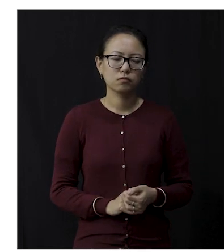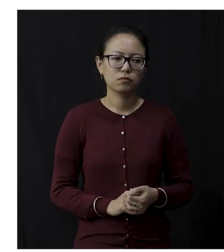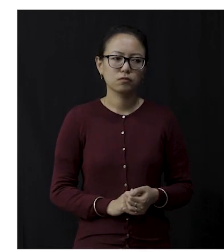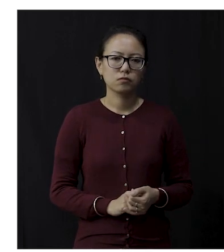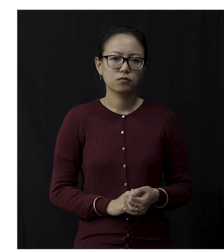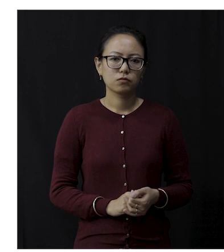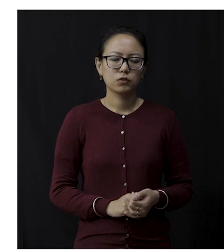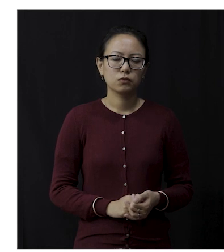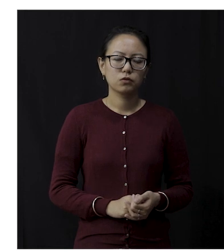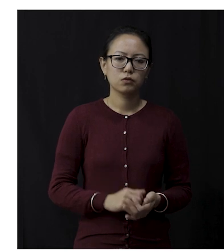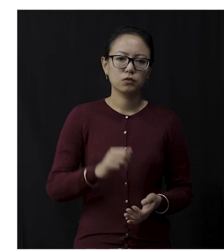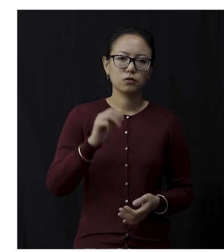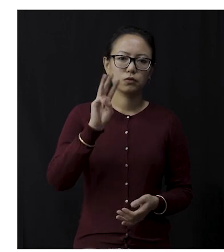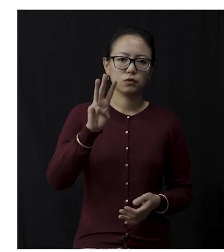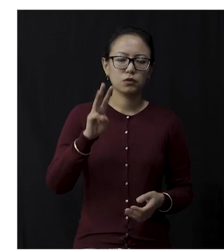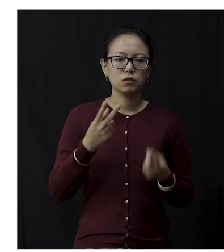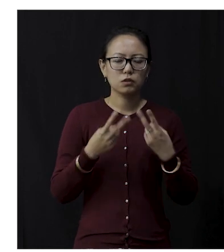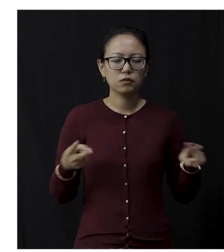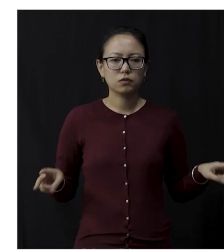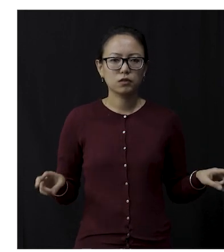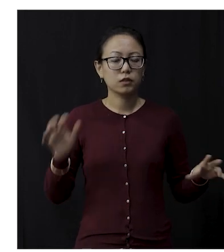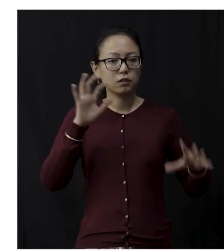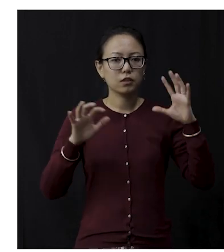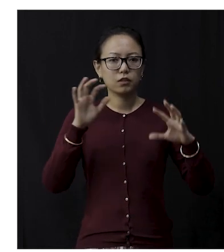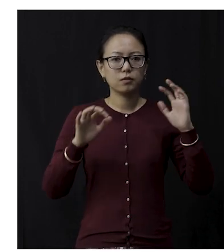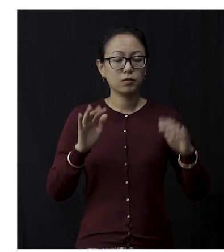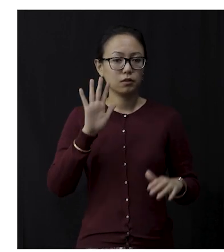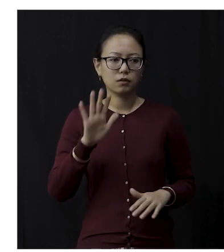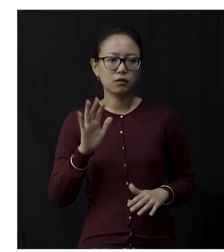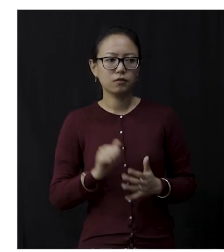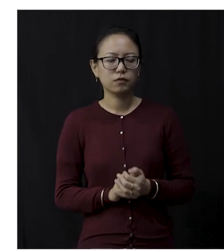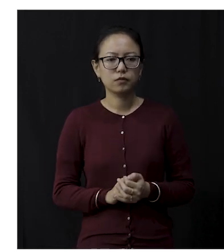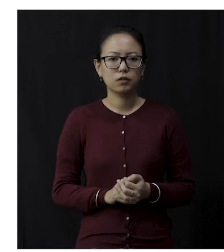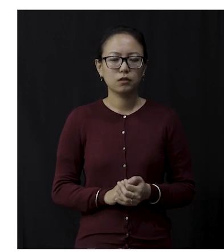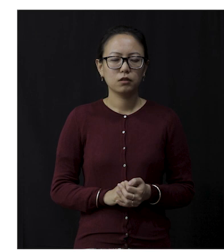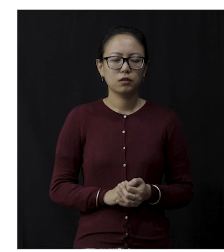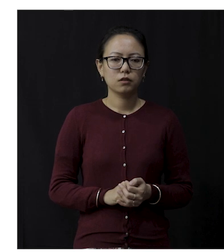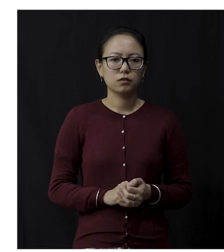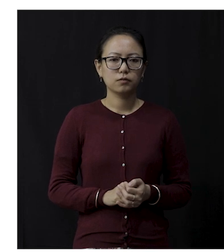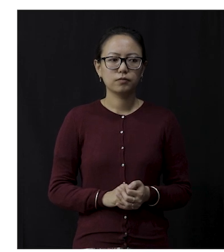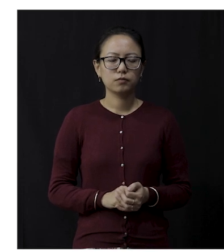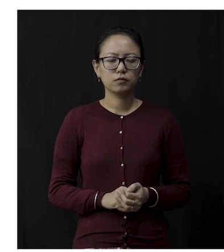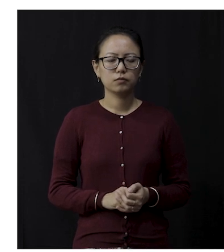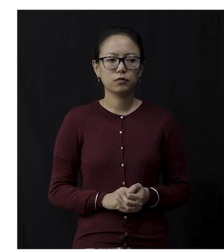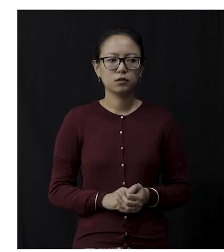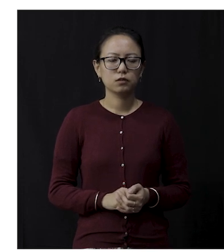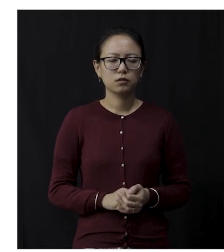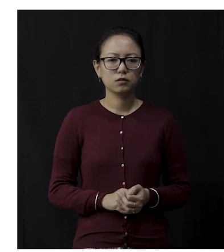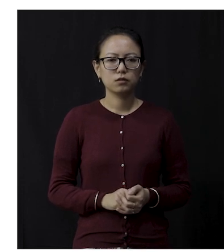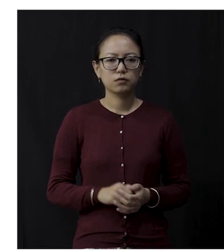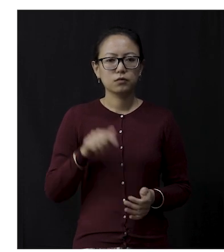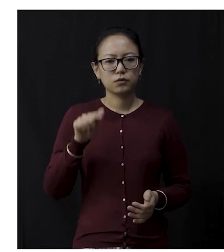are three types. That is herbivores, carnivores, and omnivores. So